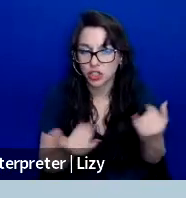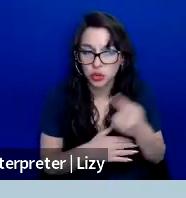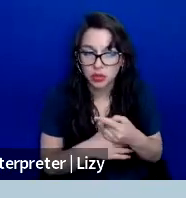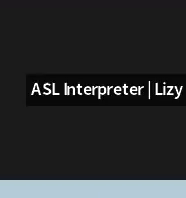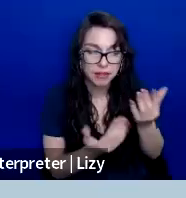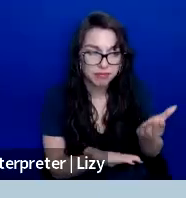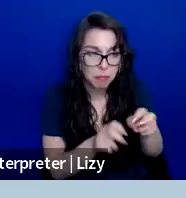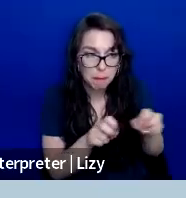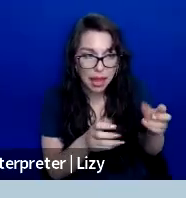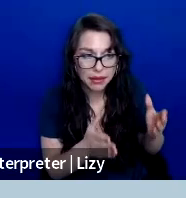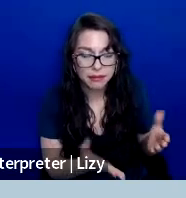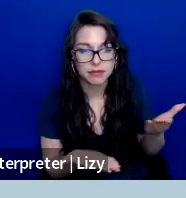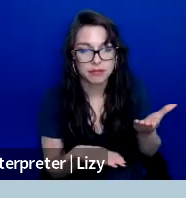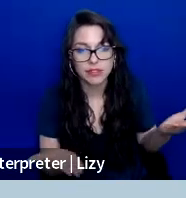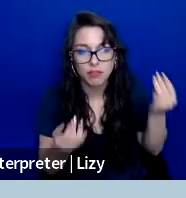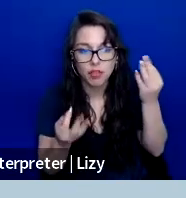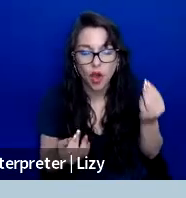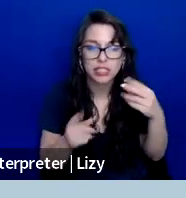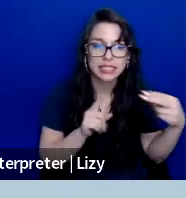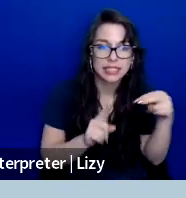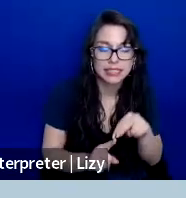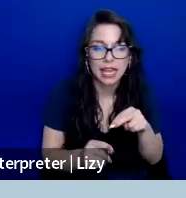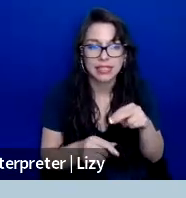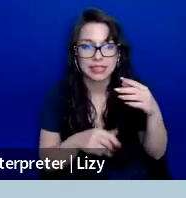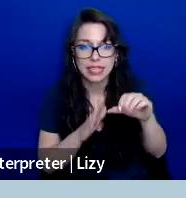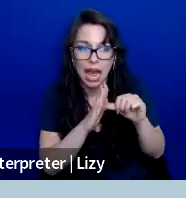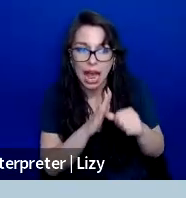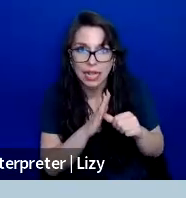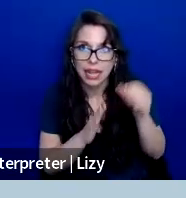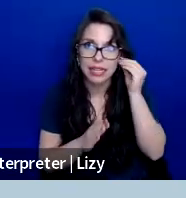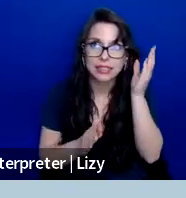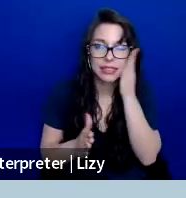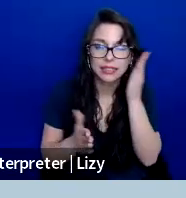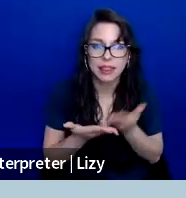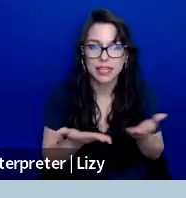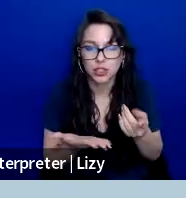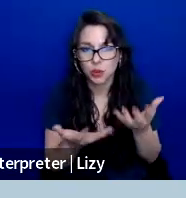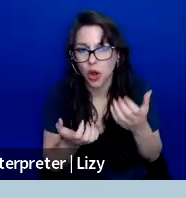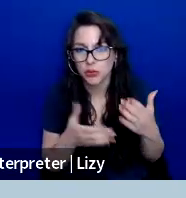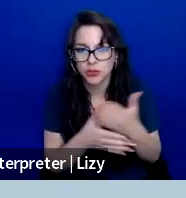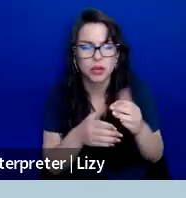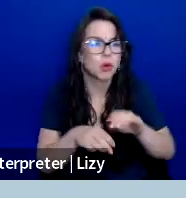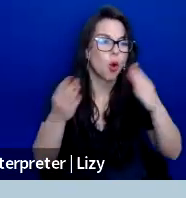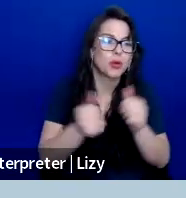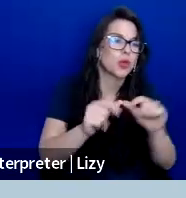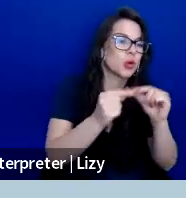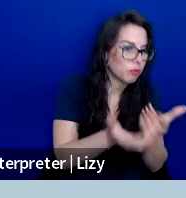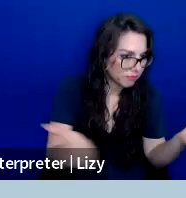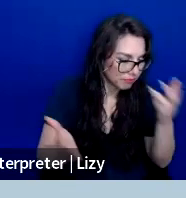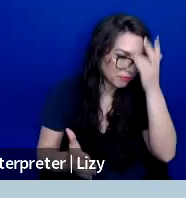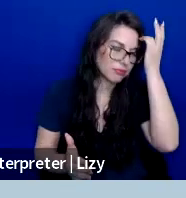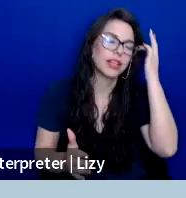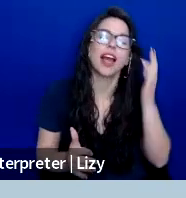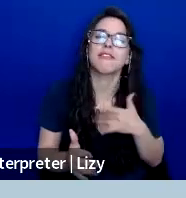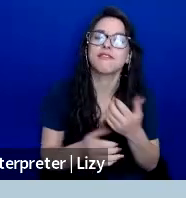Thoughts, insights, highlights, resources that you want to share, we're going to open it up to our group here. Feel free to unmute